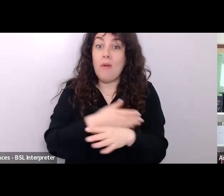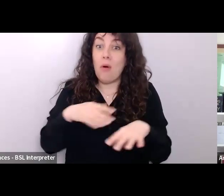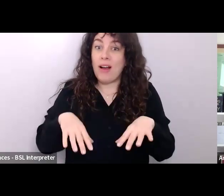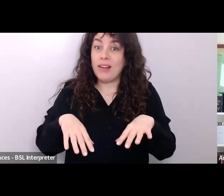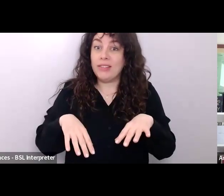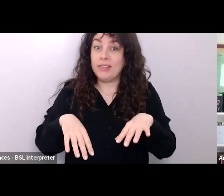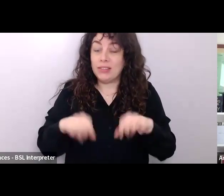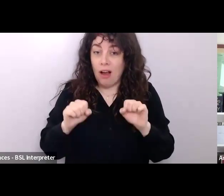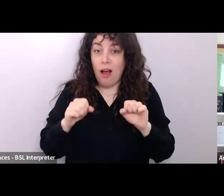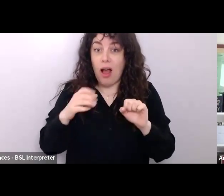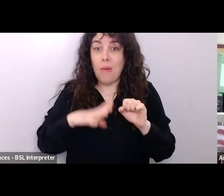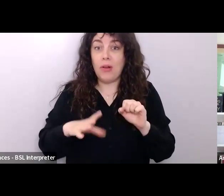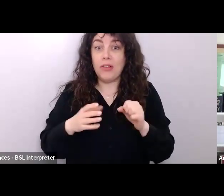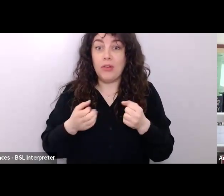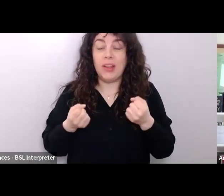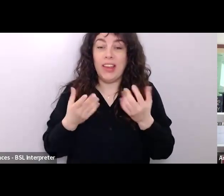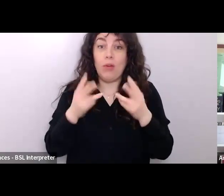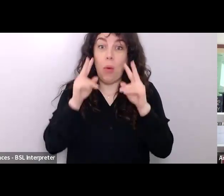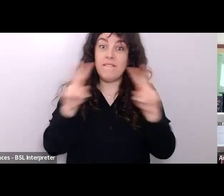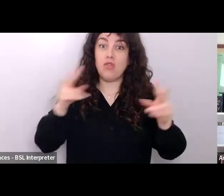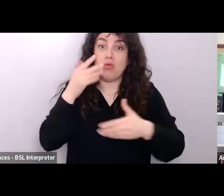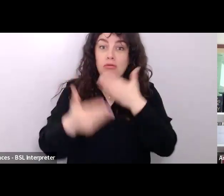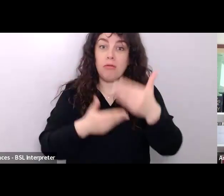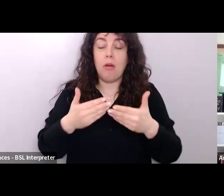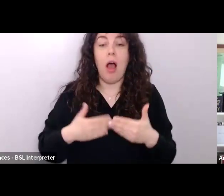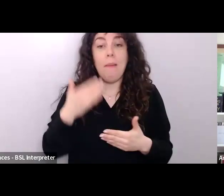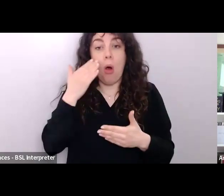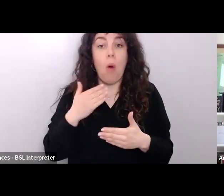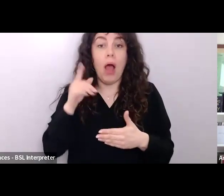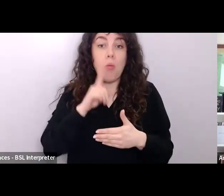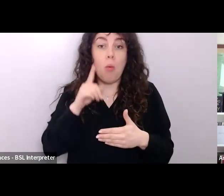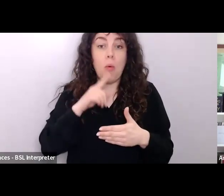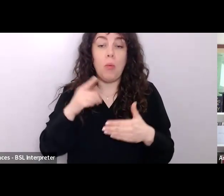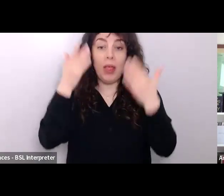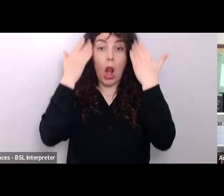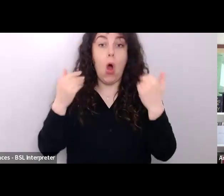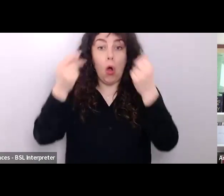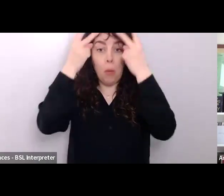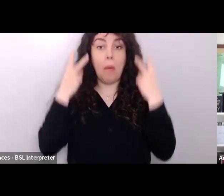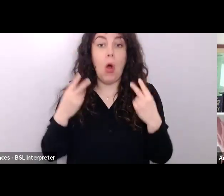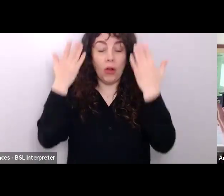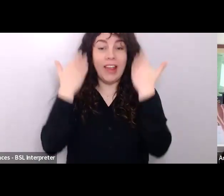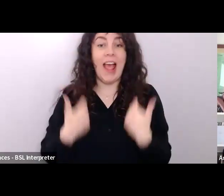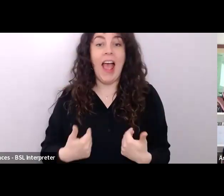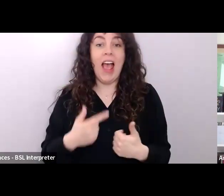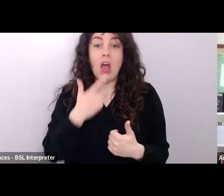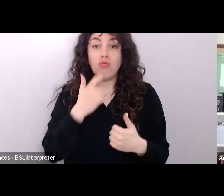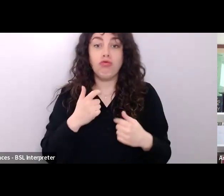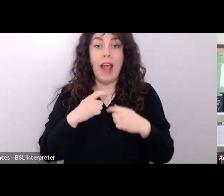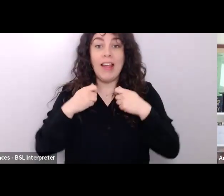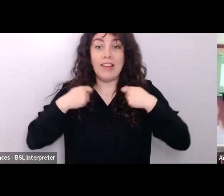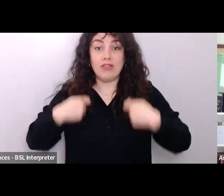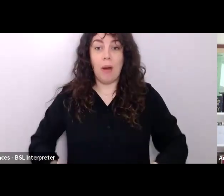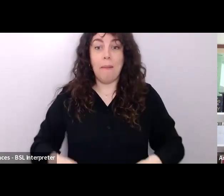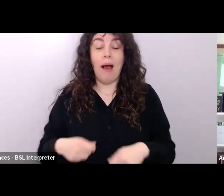to give you a quick visual description. So I'm a white woman with long blonde hair. I'm wearing a red roll neck and a